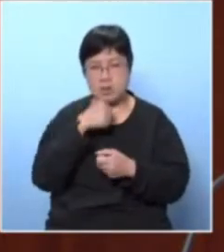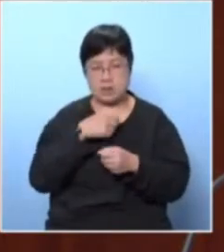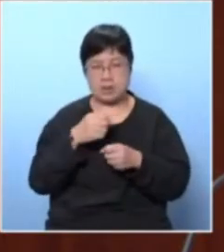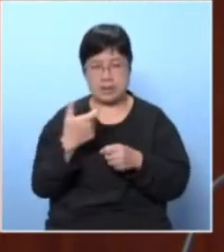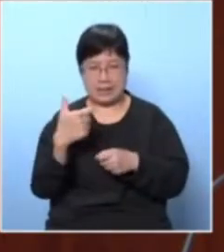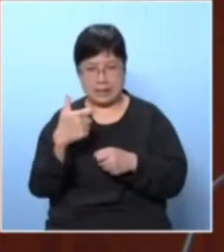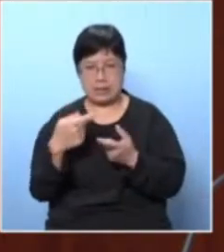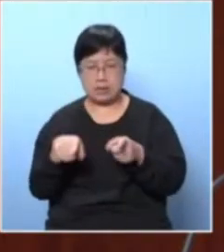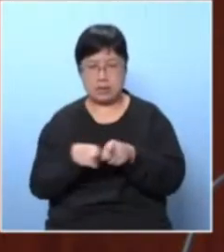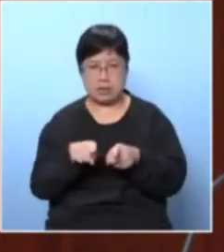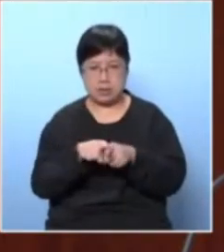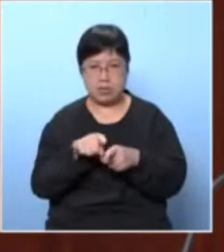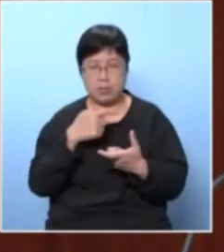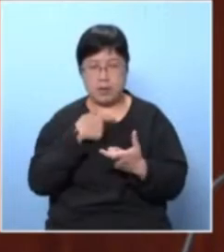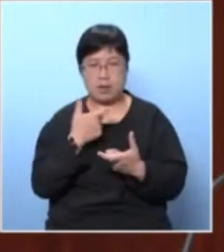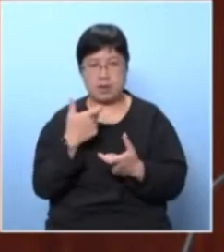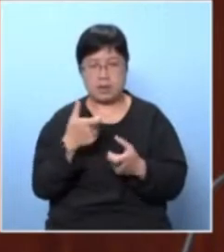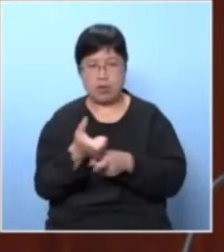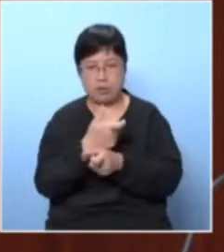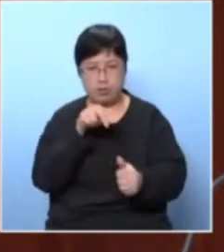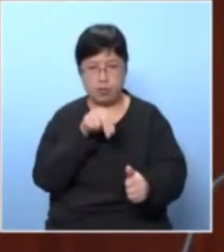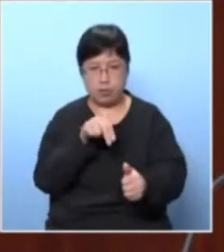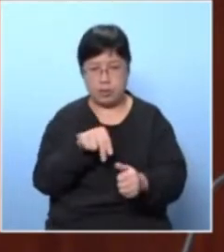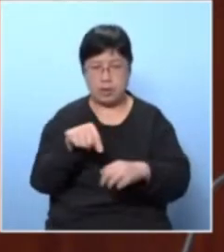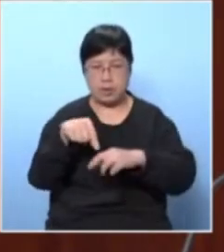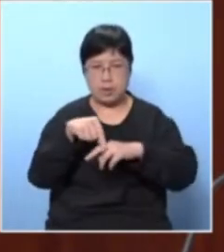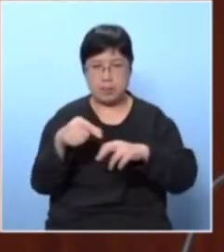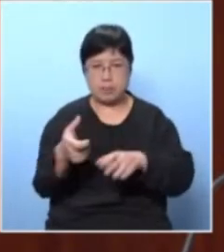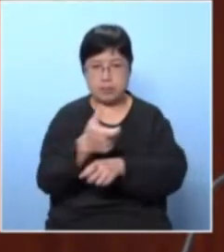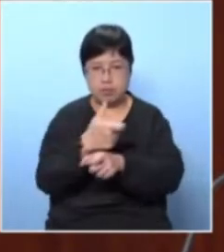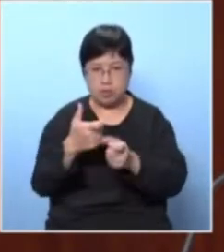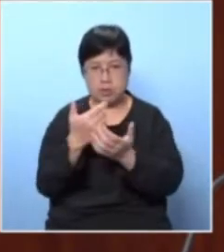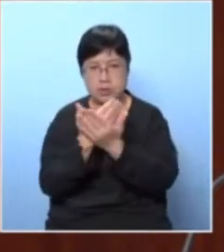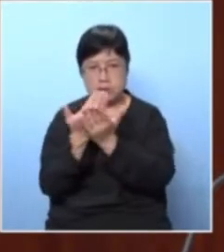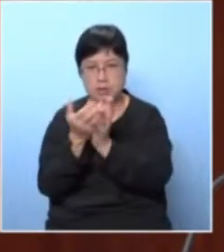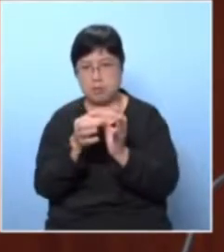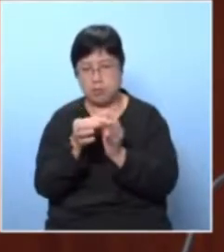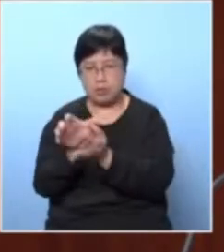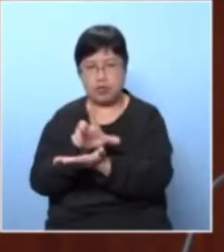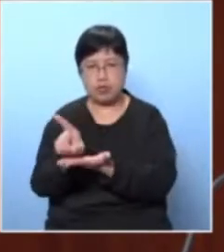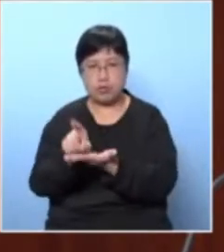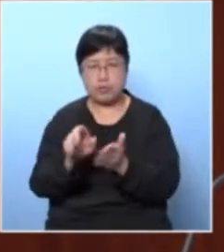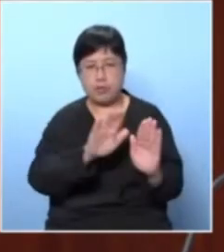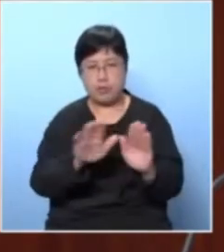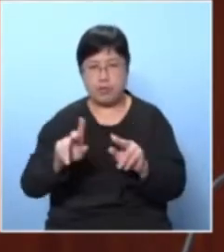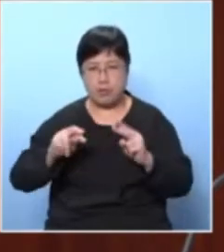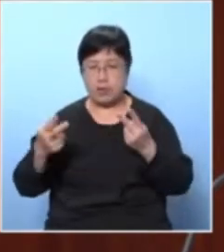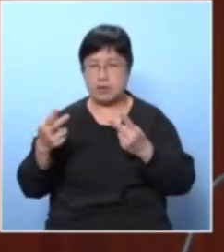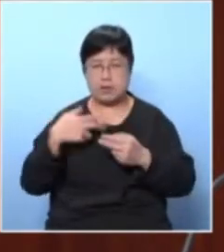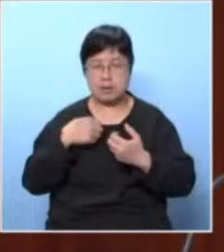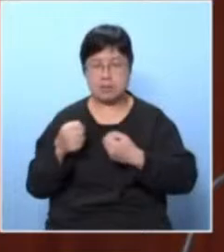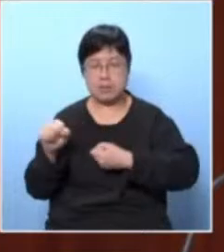asset and wealth management business, financial services, and related professional services.